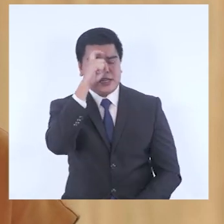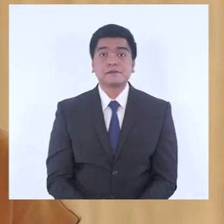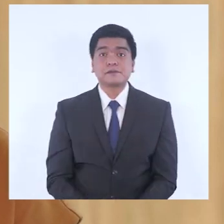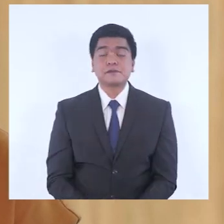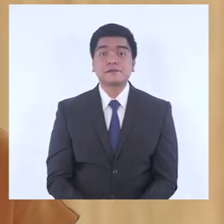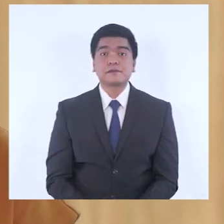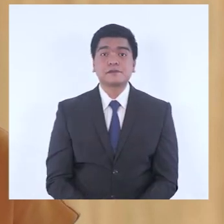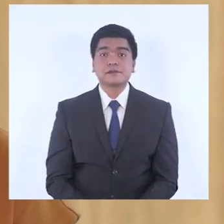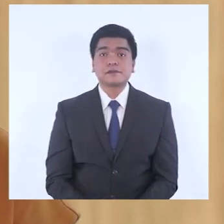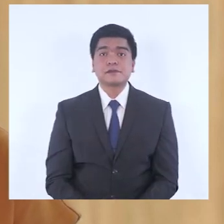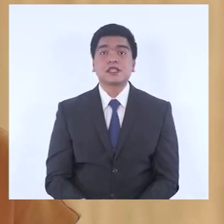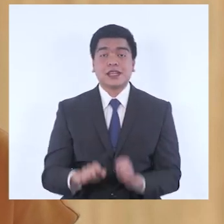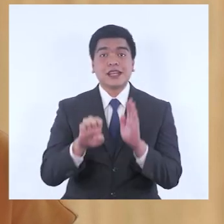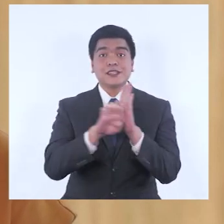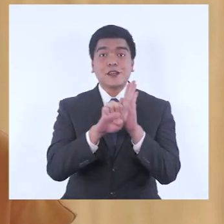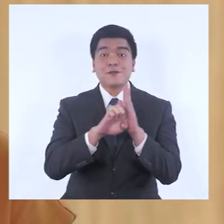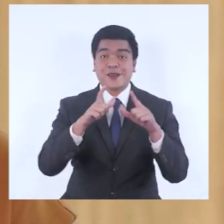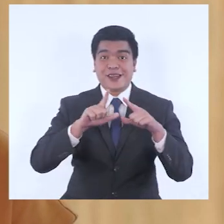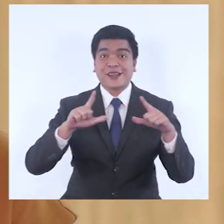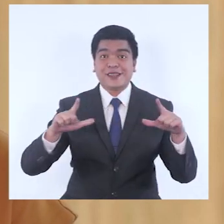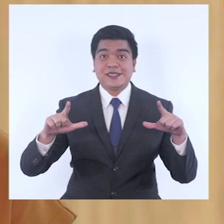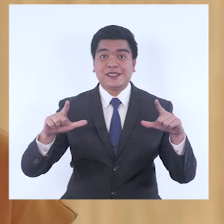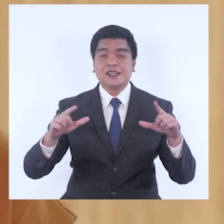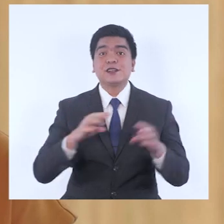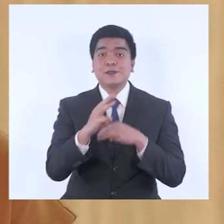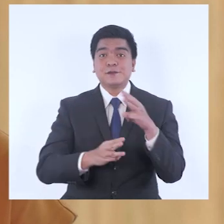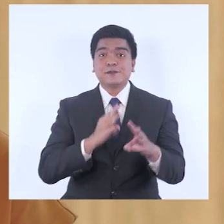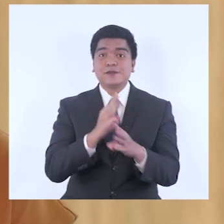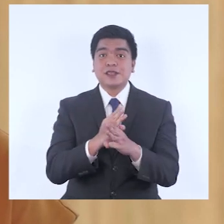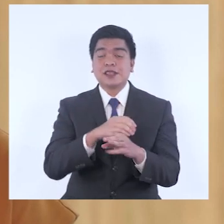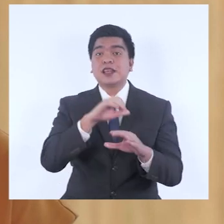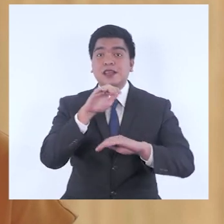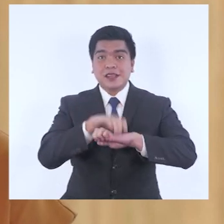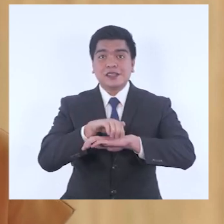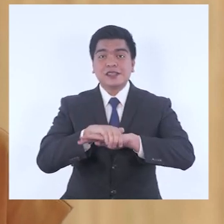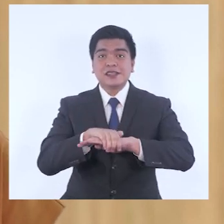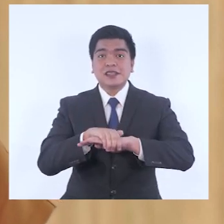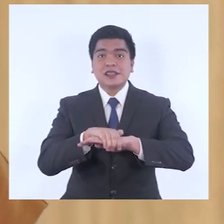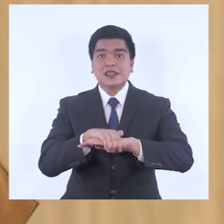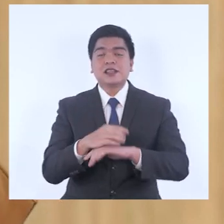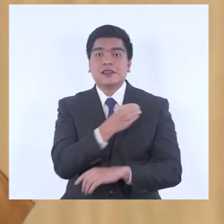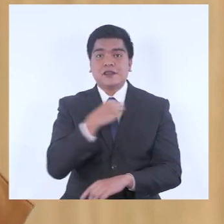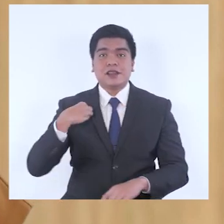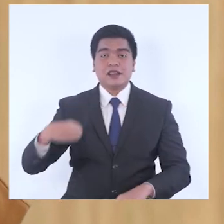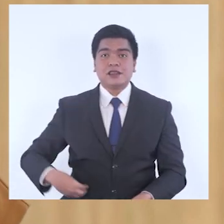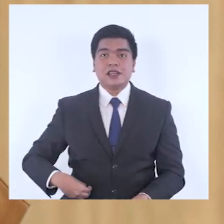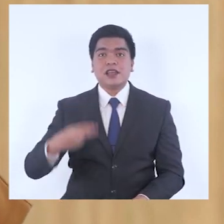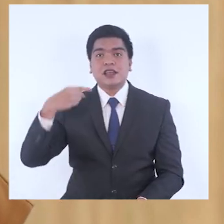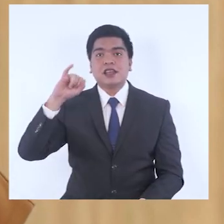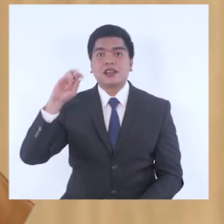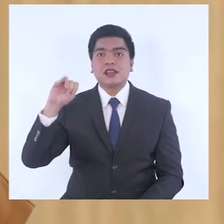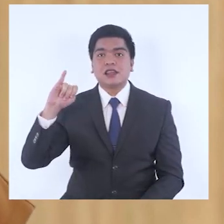in the world includes English, Mandarin, Hindi, Spanish, French,